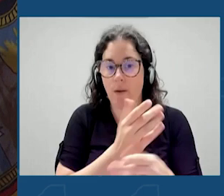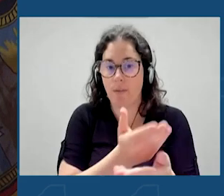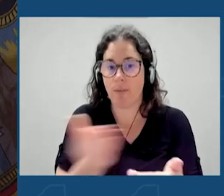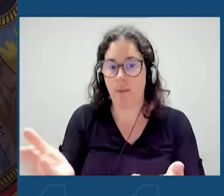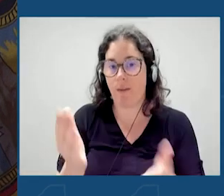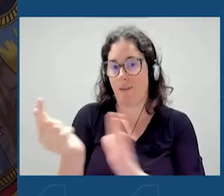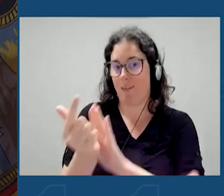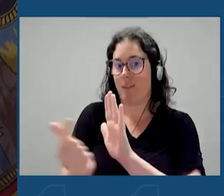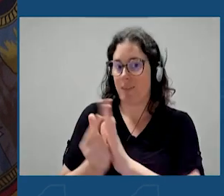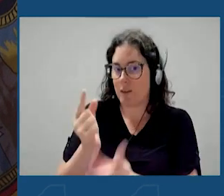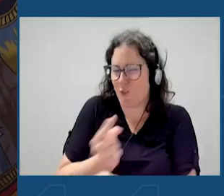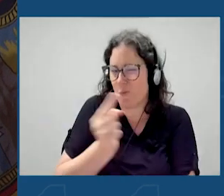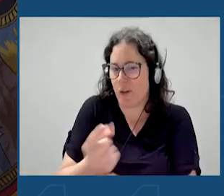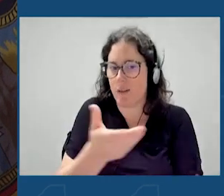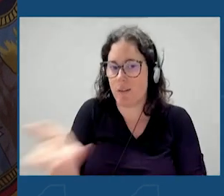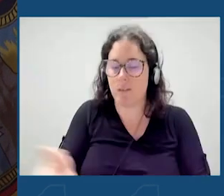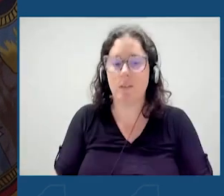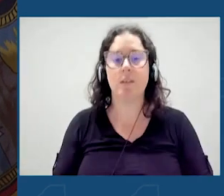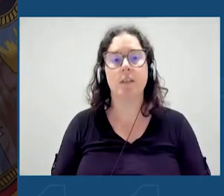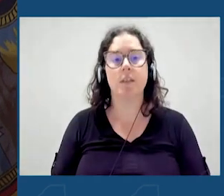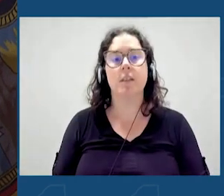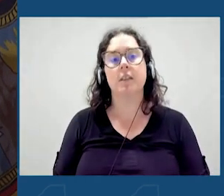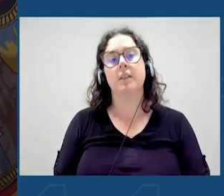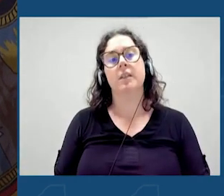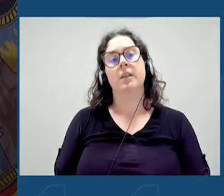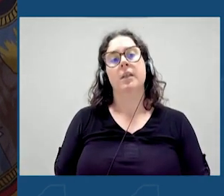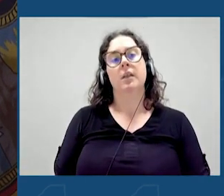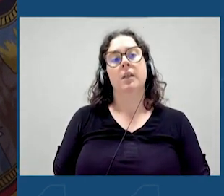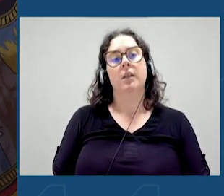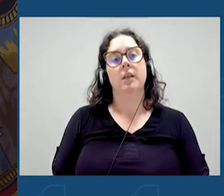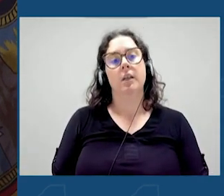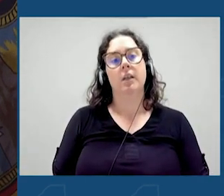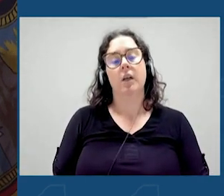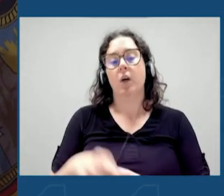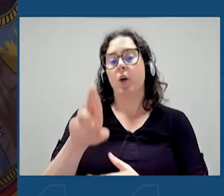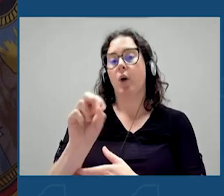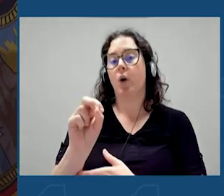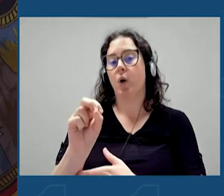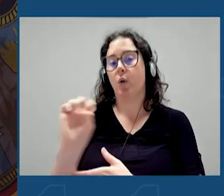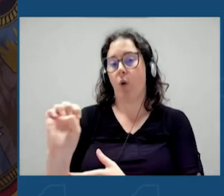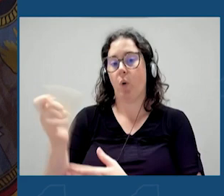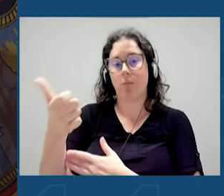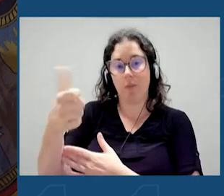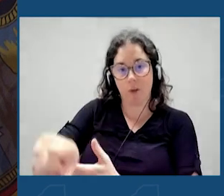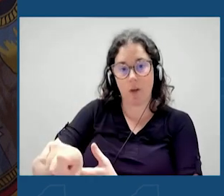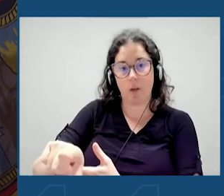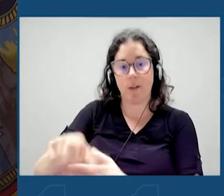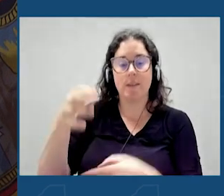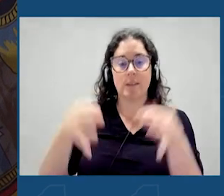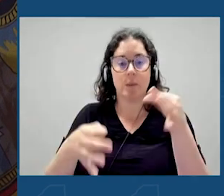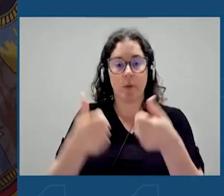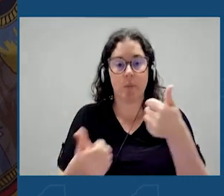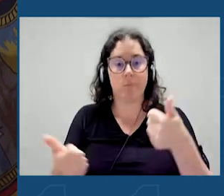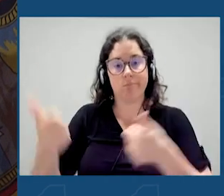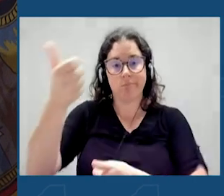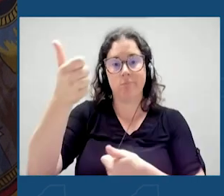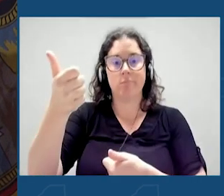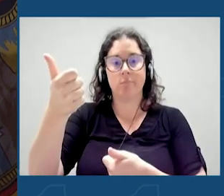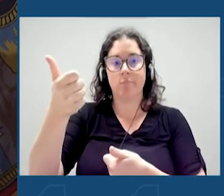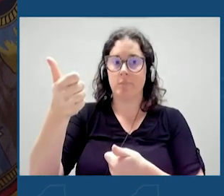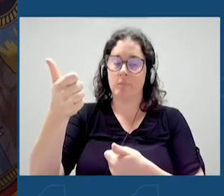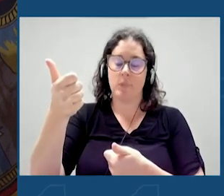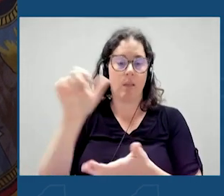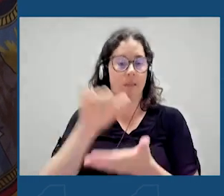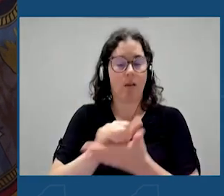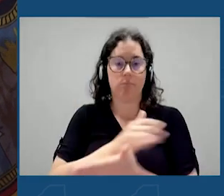legally correct thing. In overturning Roe, the Supreme Court eviscerated a nearly 50-year